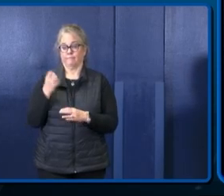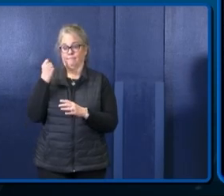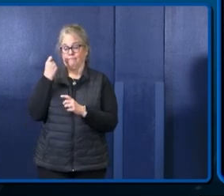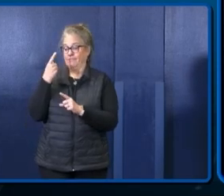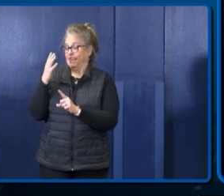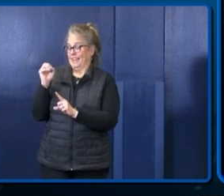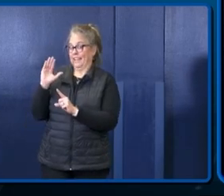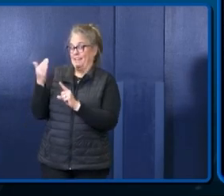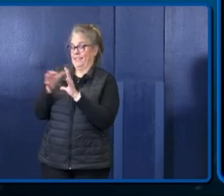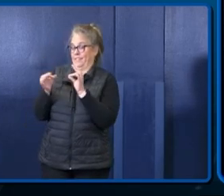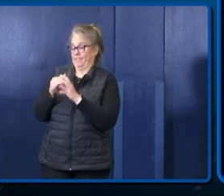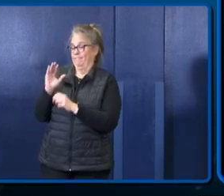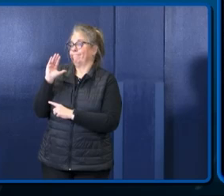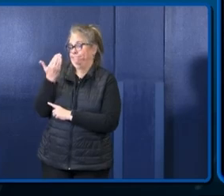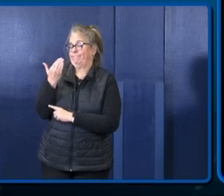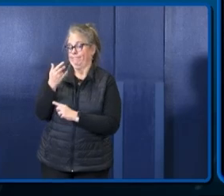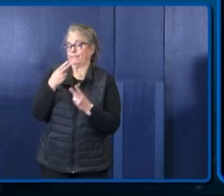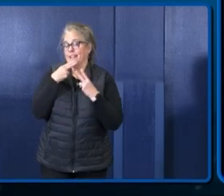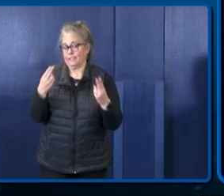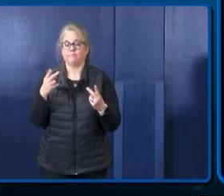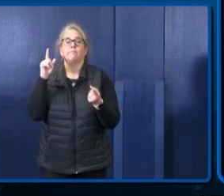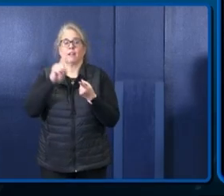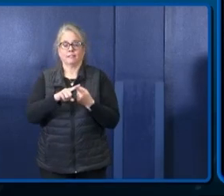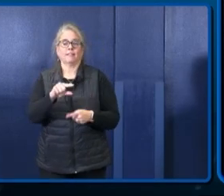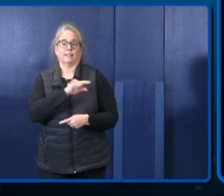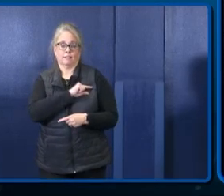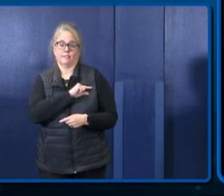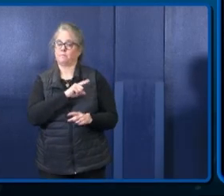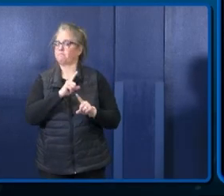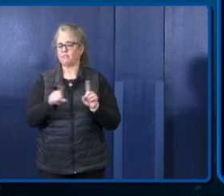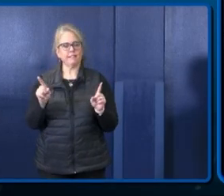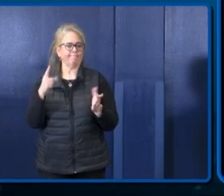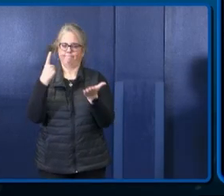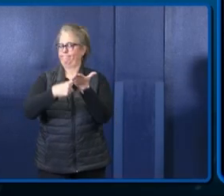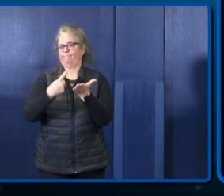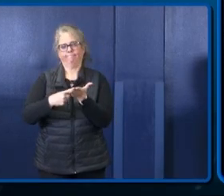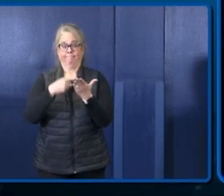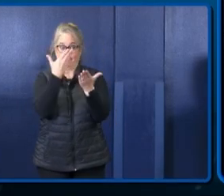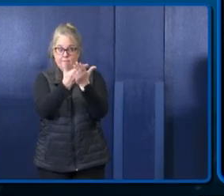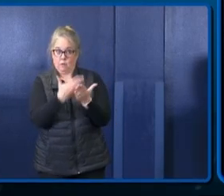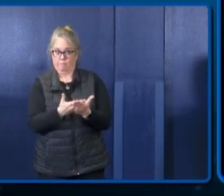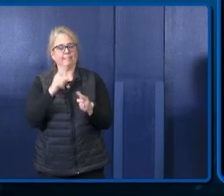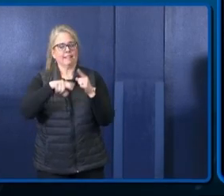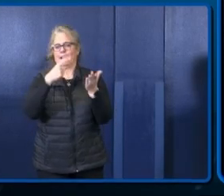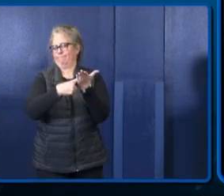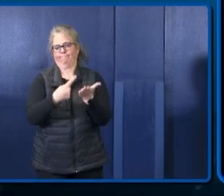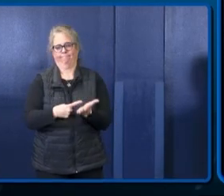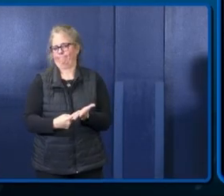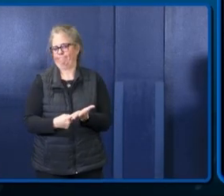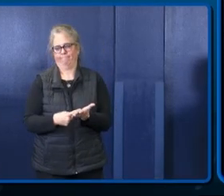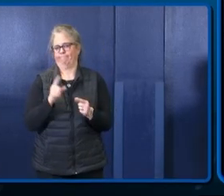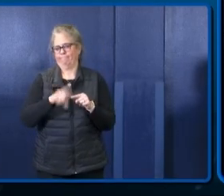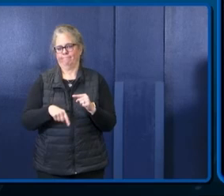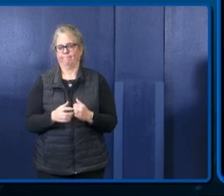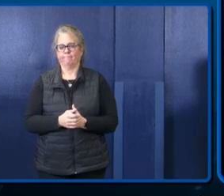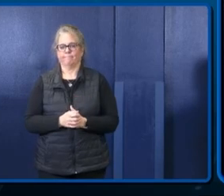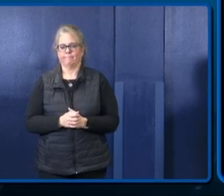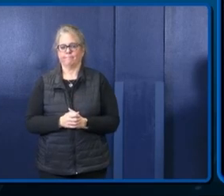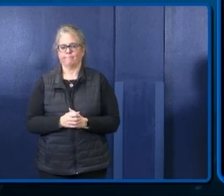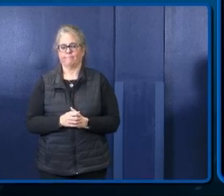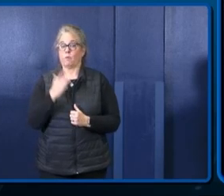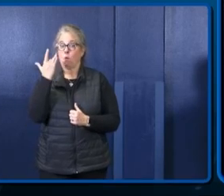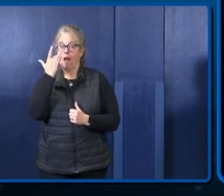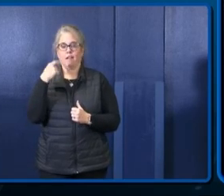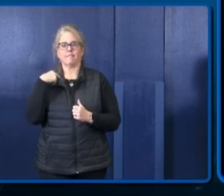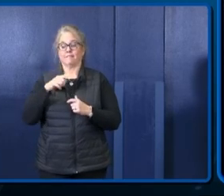about facts of the investigation so that we can, again, protect our ability to prosecute this case going forward. The